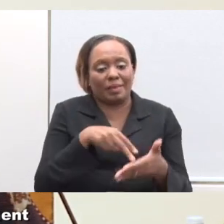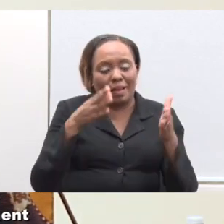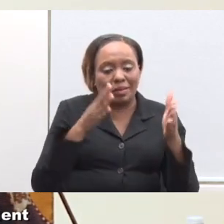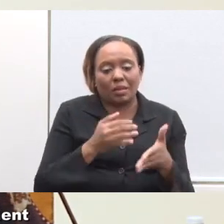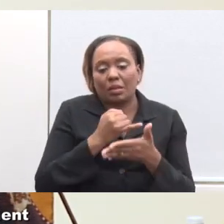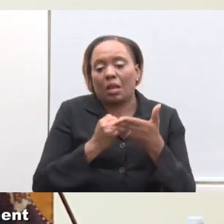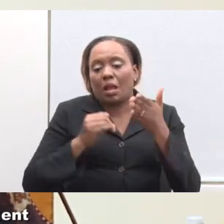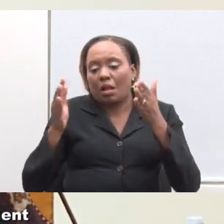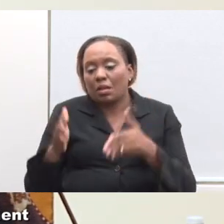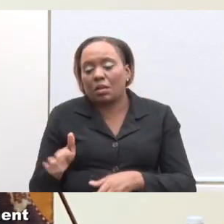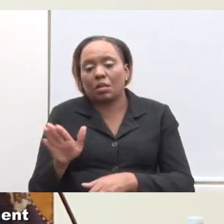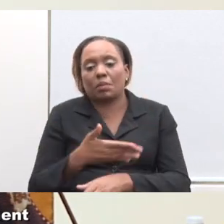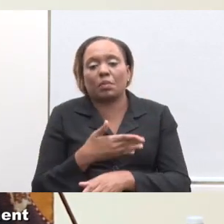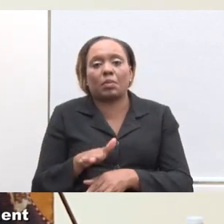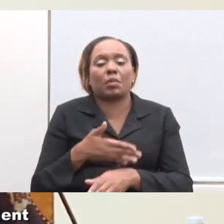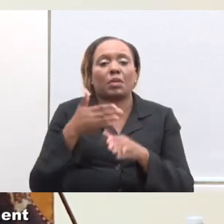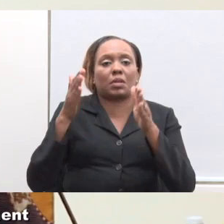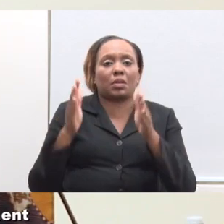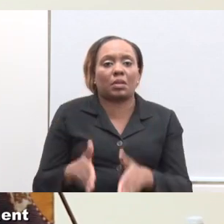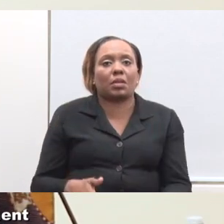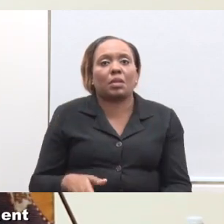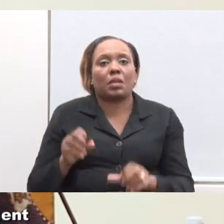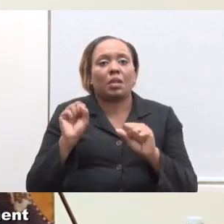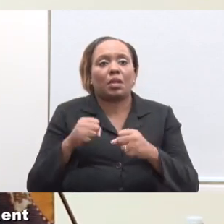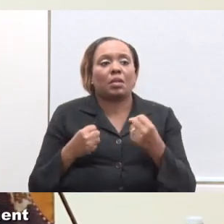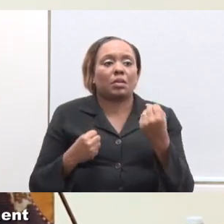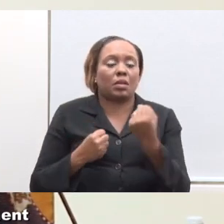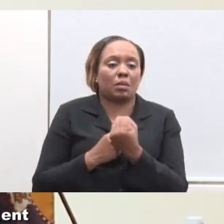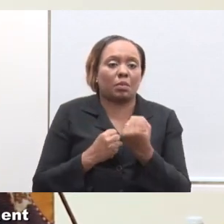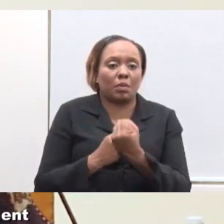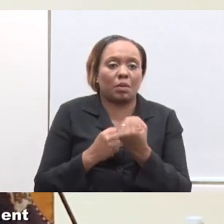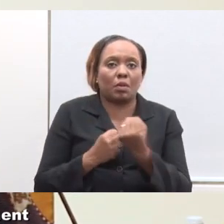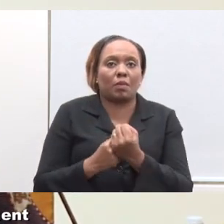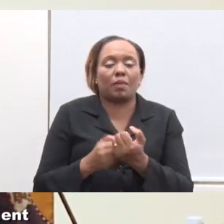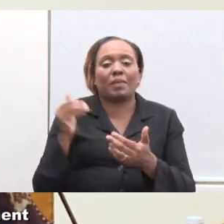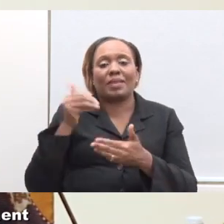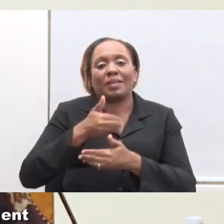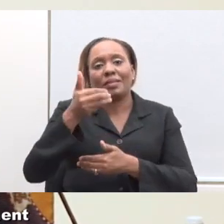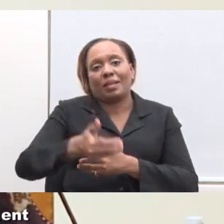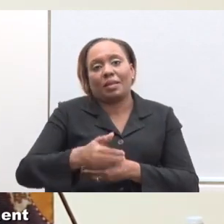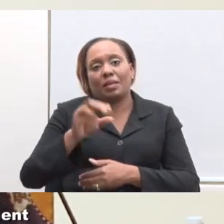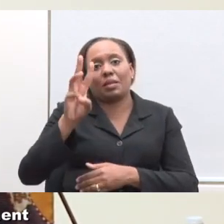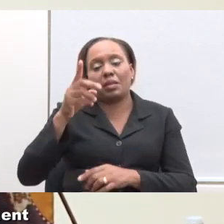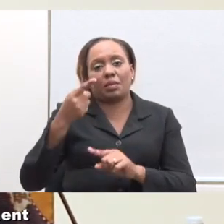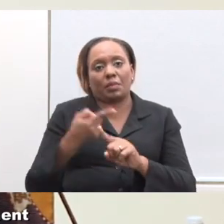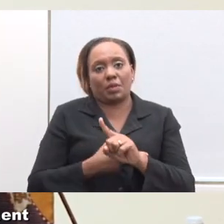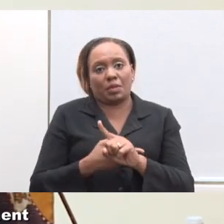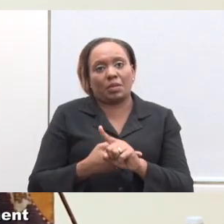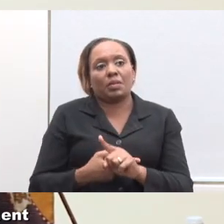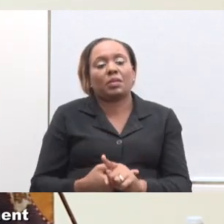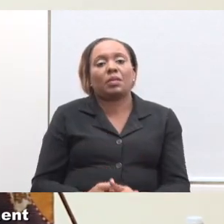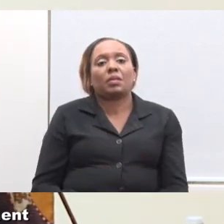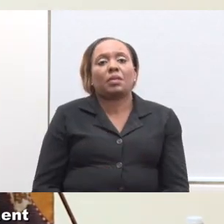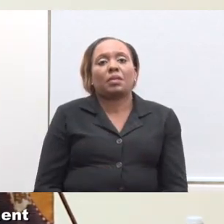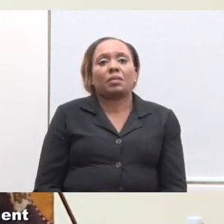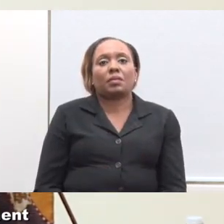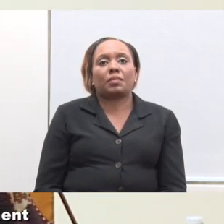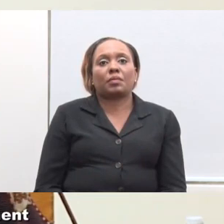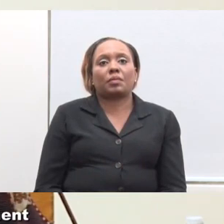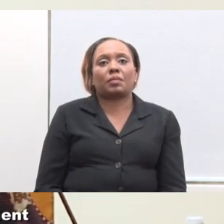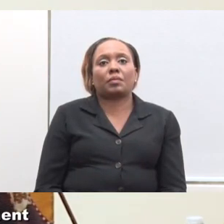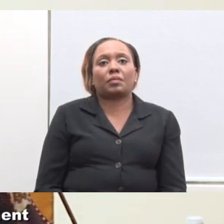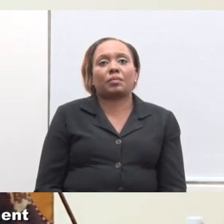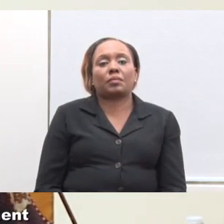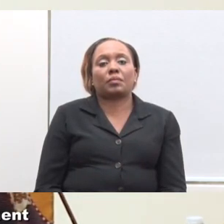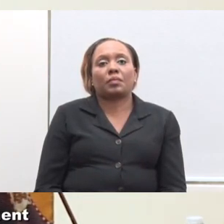and the musicians be able to support us over the course of the next 6 months with content necessary for Barbadians as